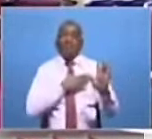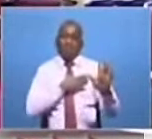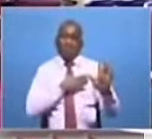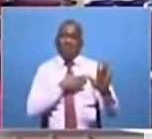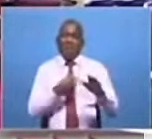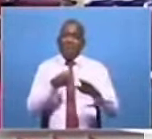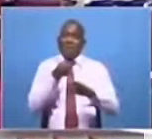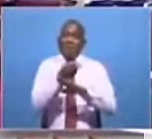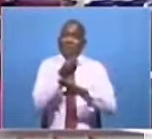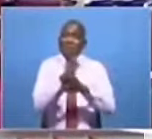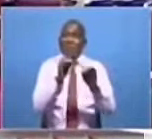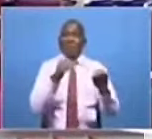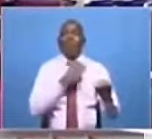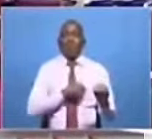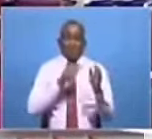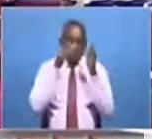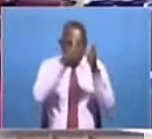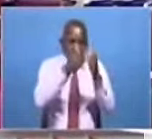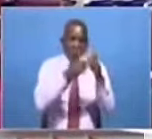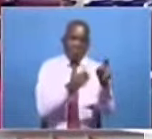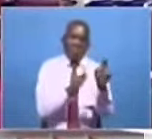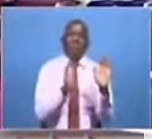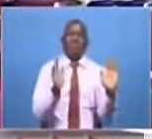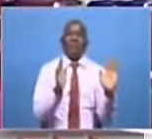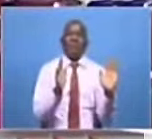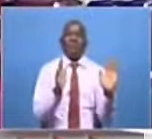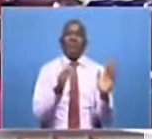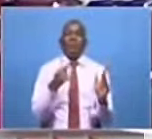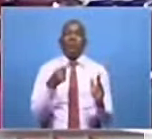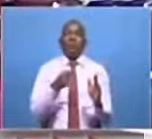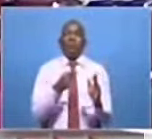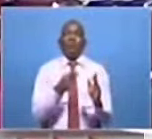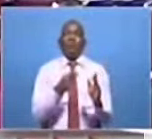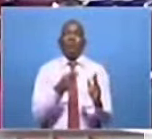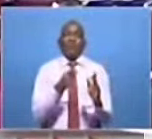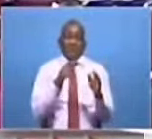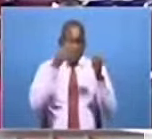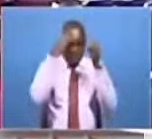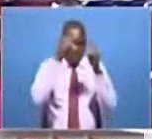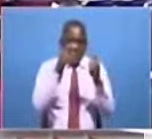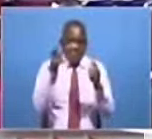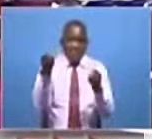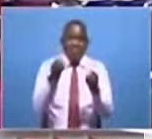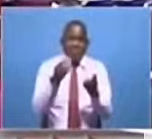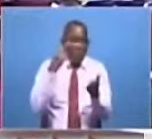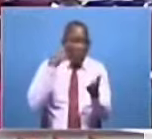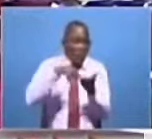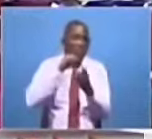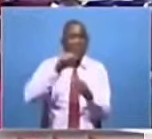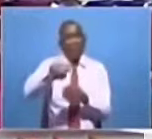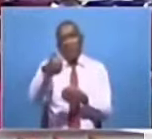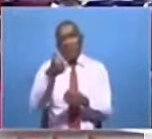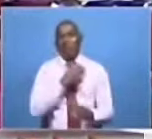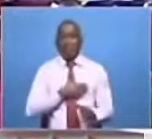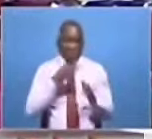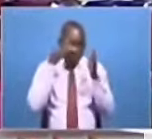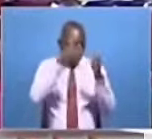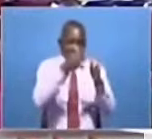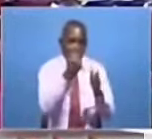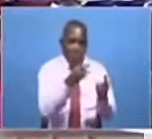Don't go to the substantive matter. Yes, we have given a ruling, and they are seeking a review. Yes.